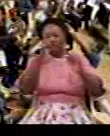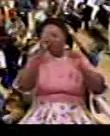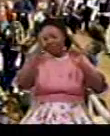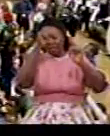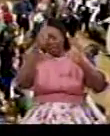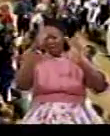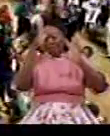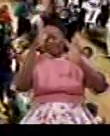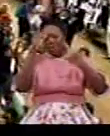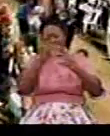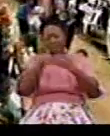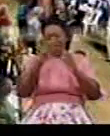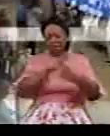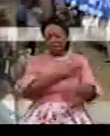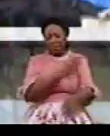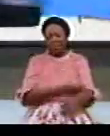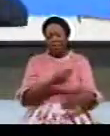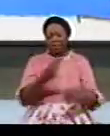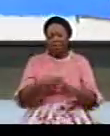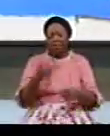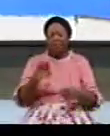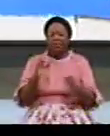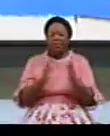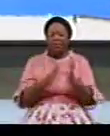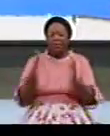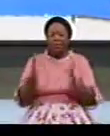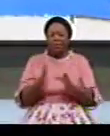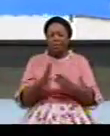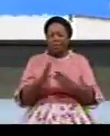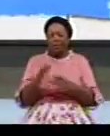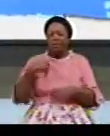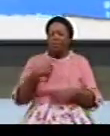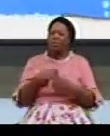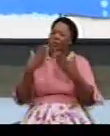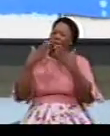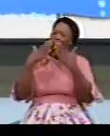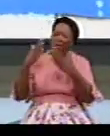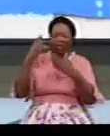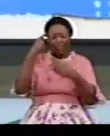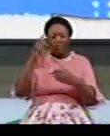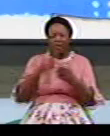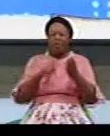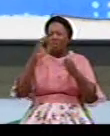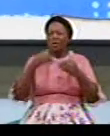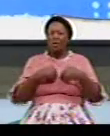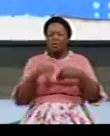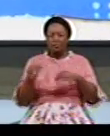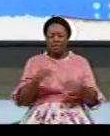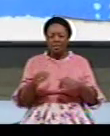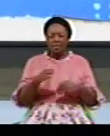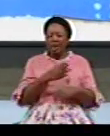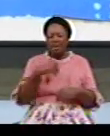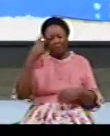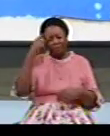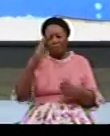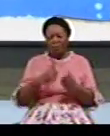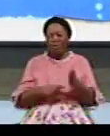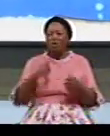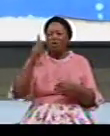in restoration in every life tonight, in Jesus' name. And we're looking at